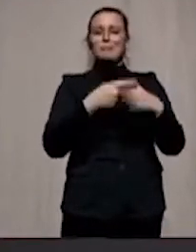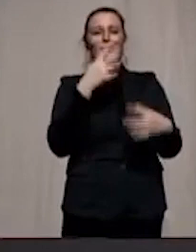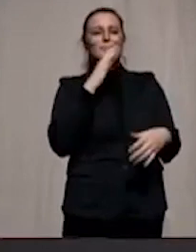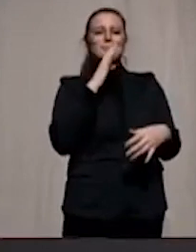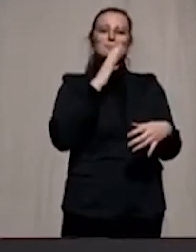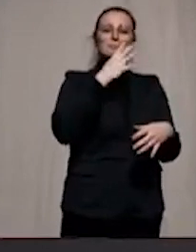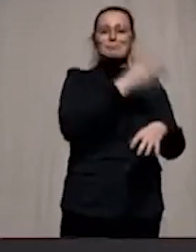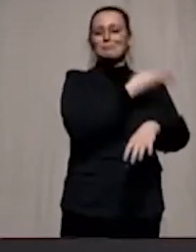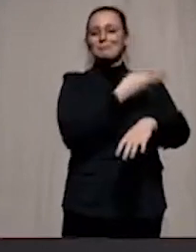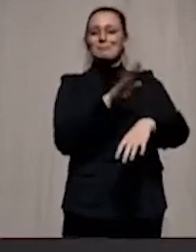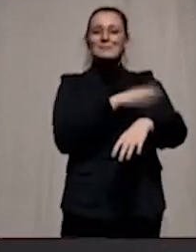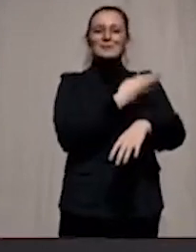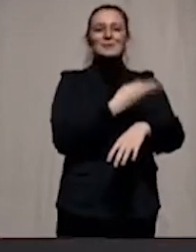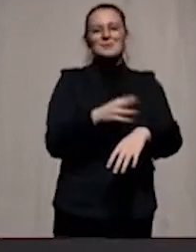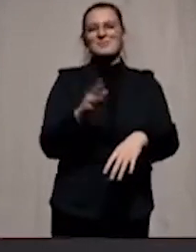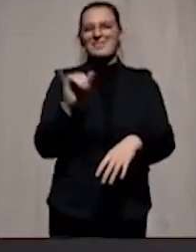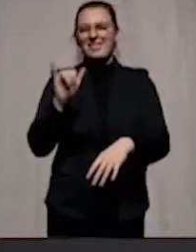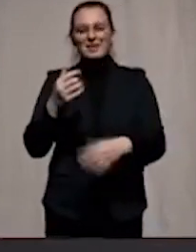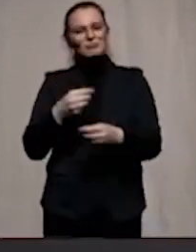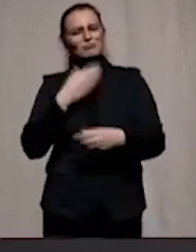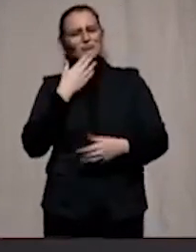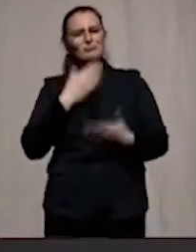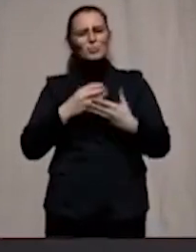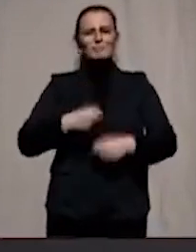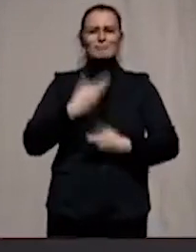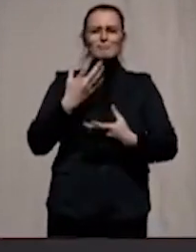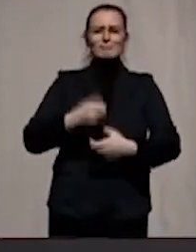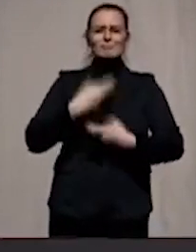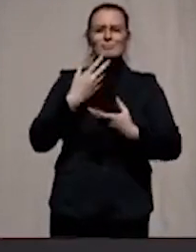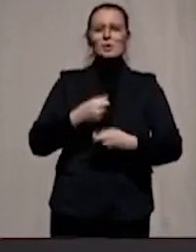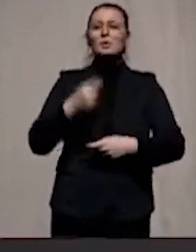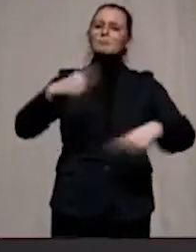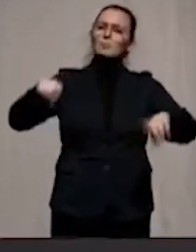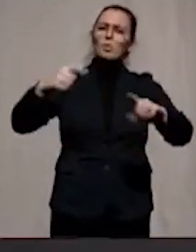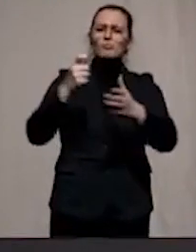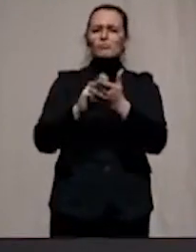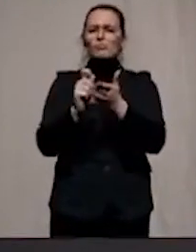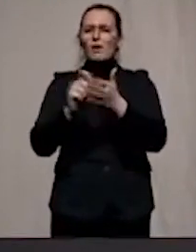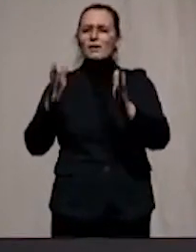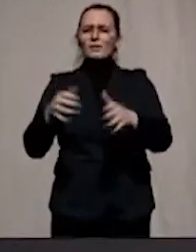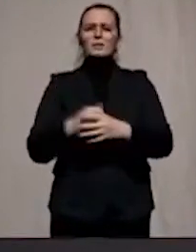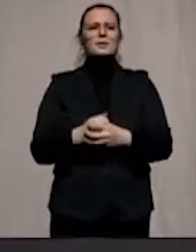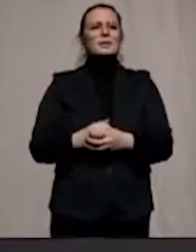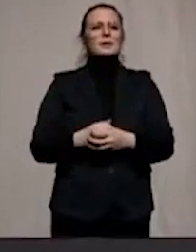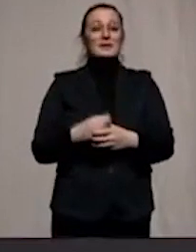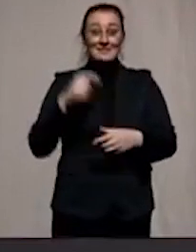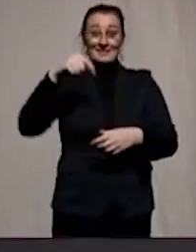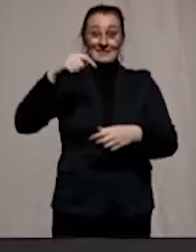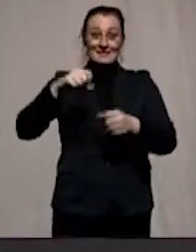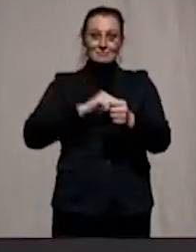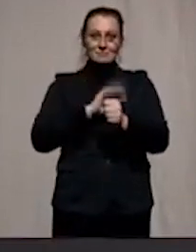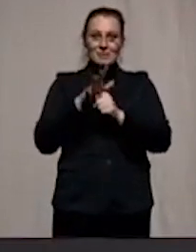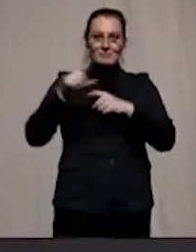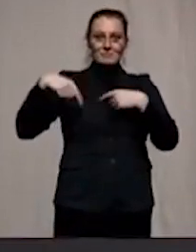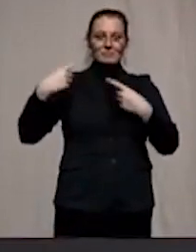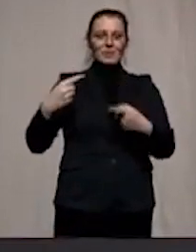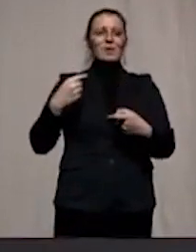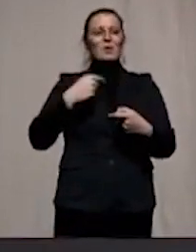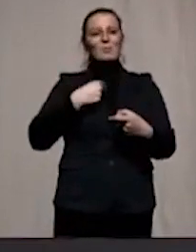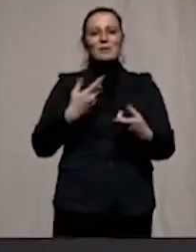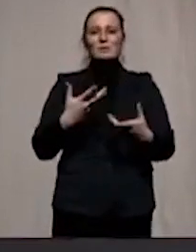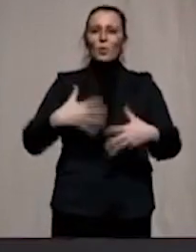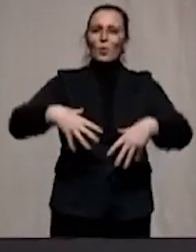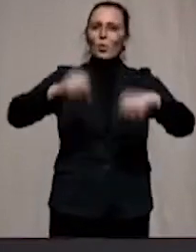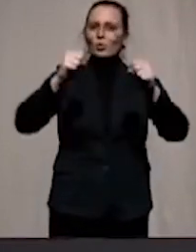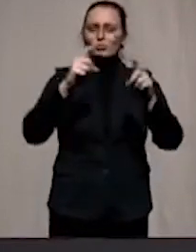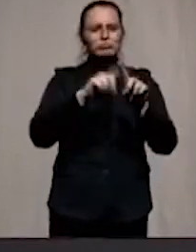And you being a writer yourself, it's always great to learn. I love taking, like the whole pandemic, I spent all my free time taking extra courses and doing extra education to